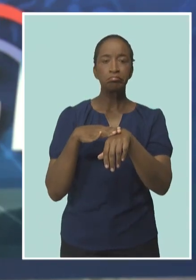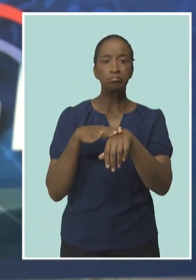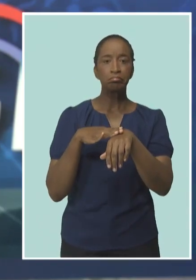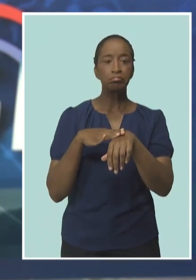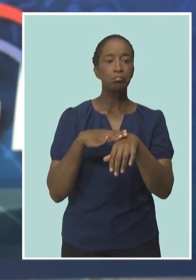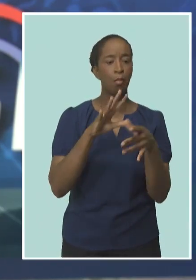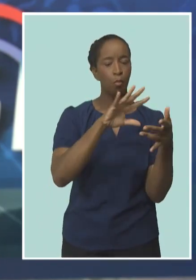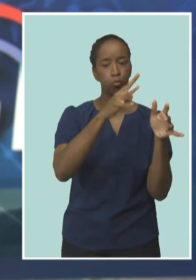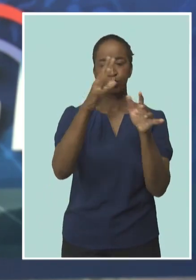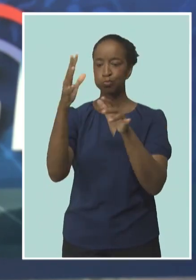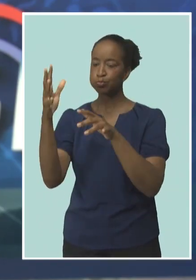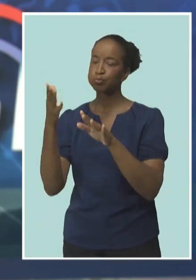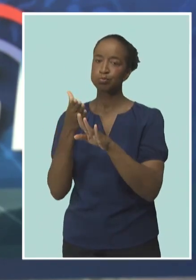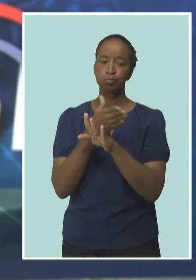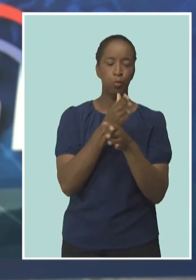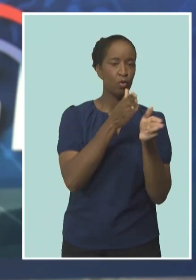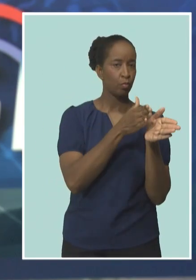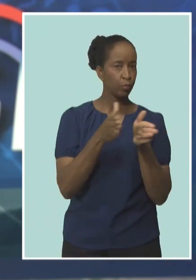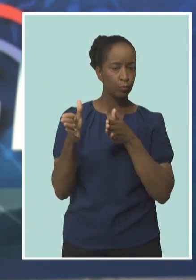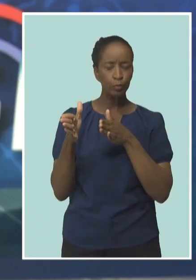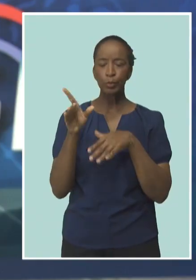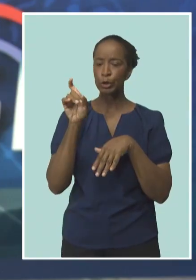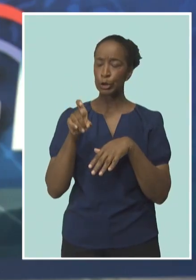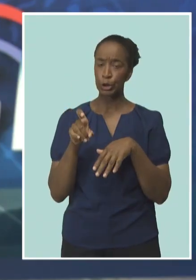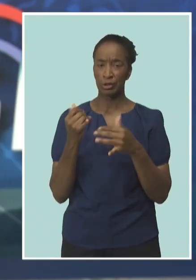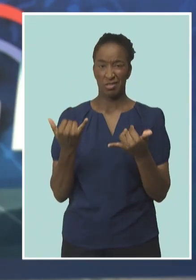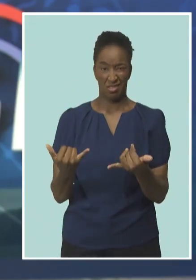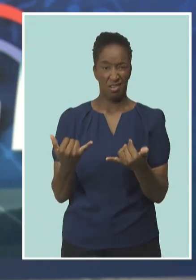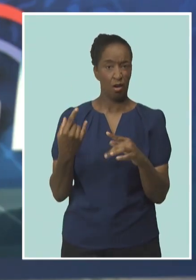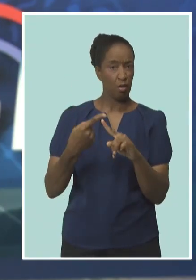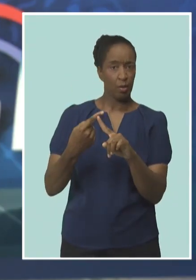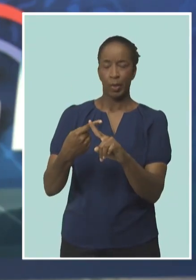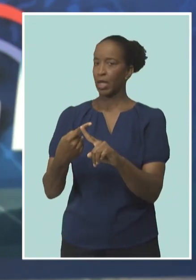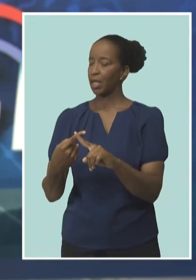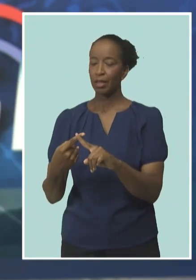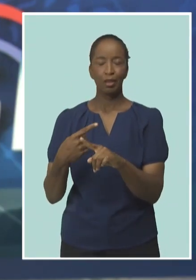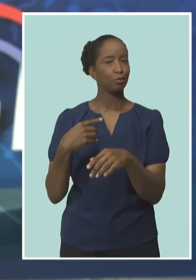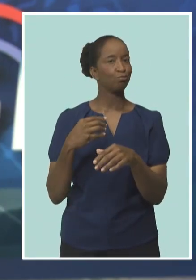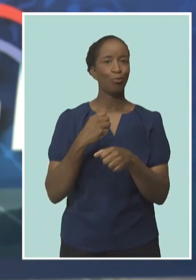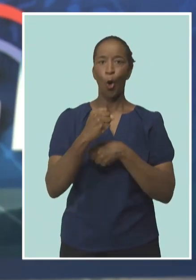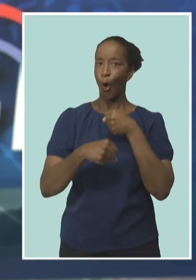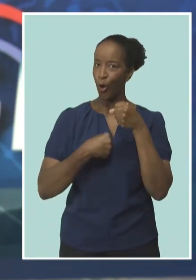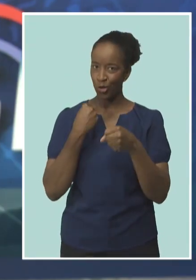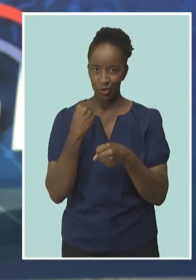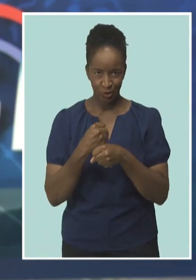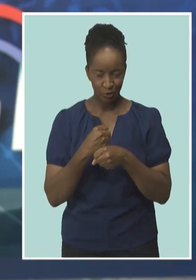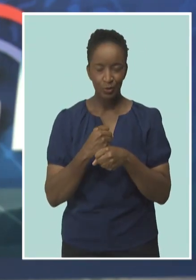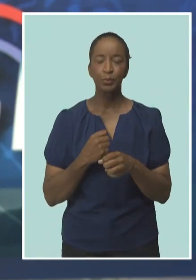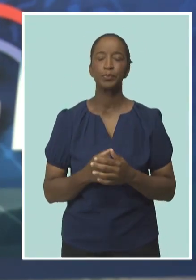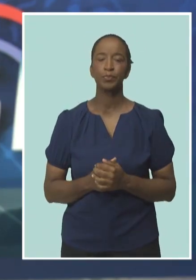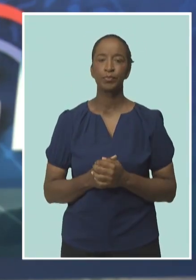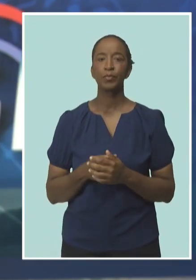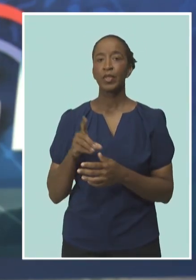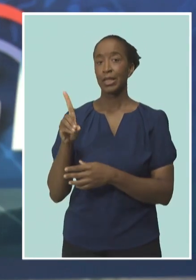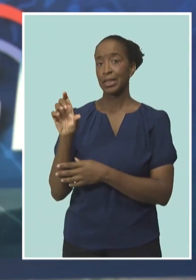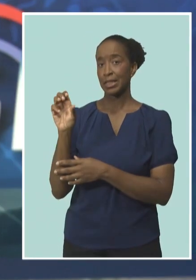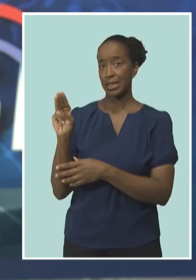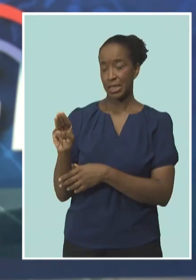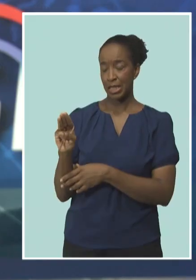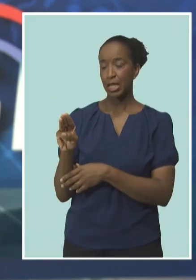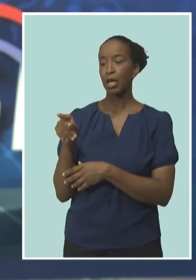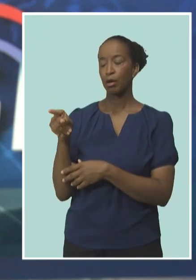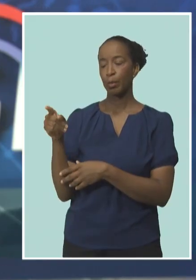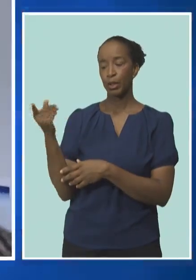year-round responsibility. Our Deanza Roberts has the details from a lively presentation by DEM's Simon